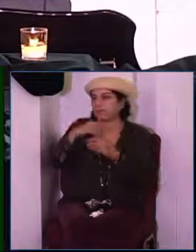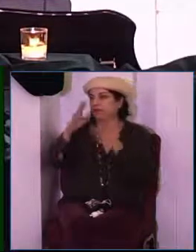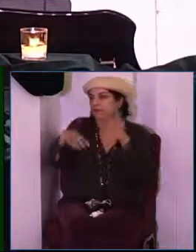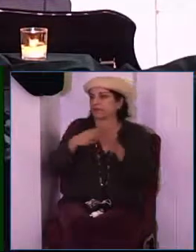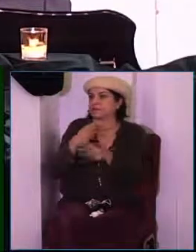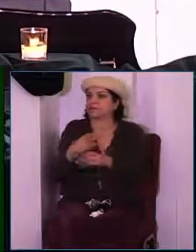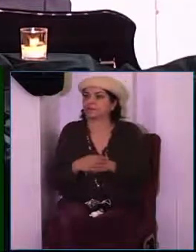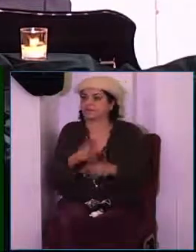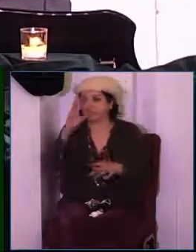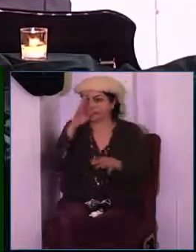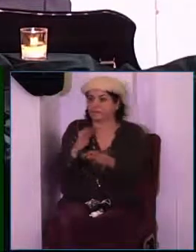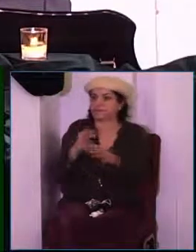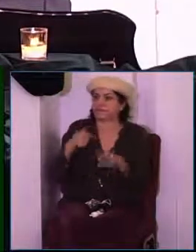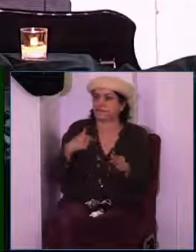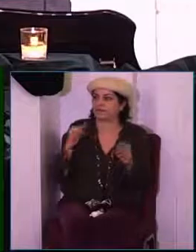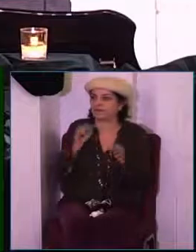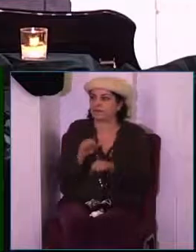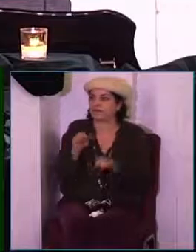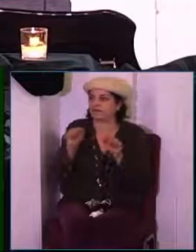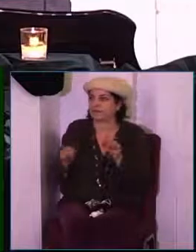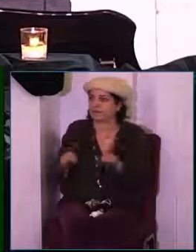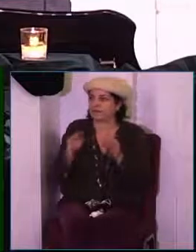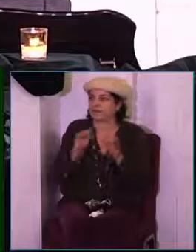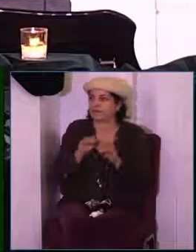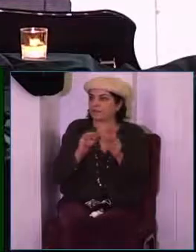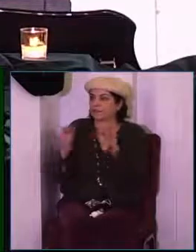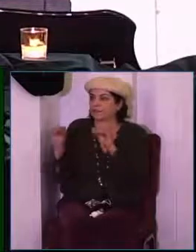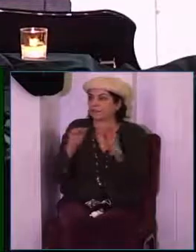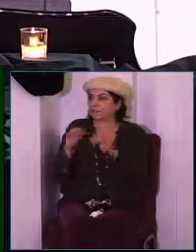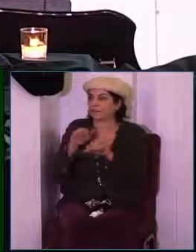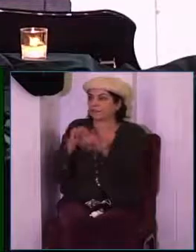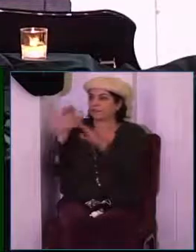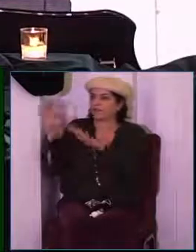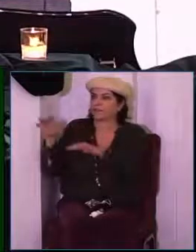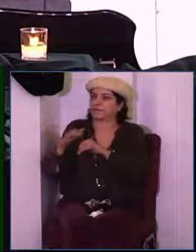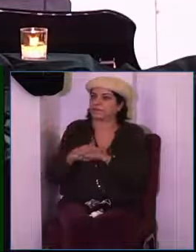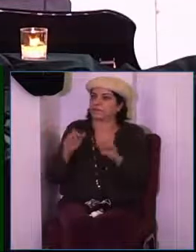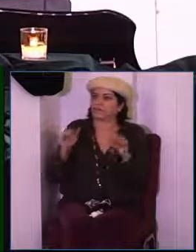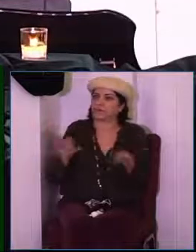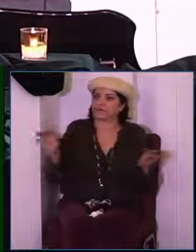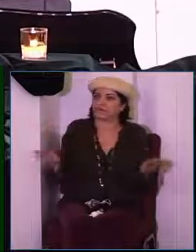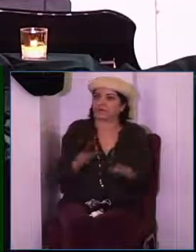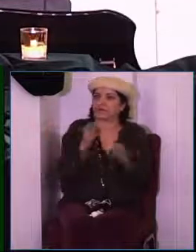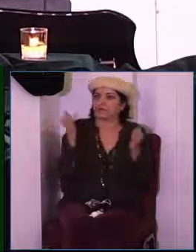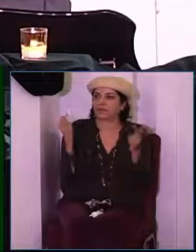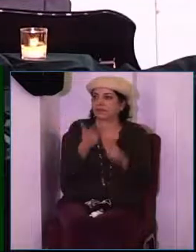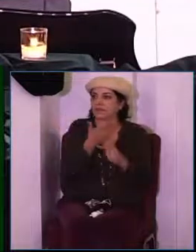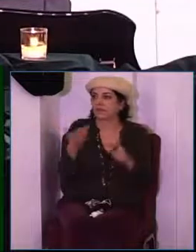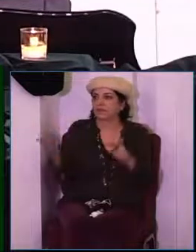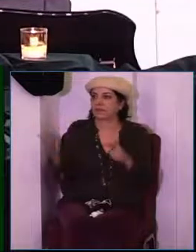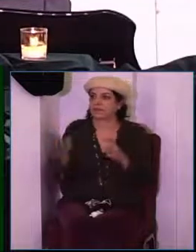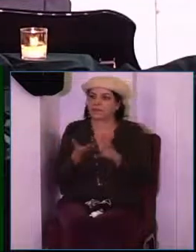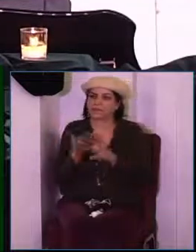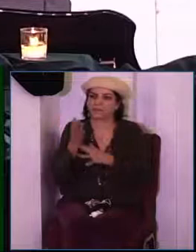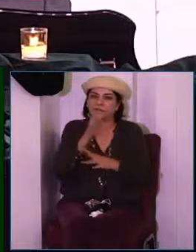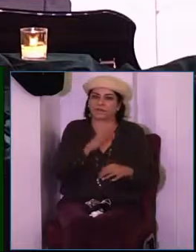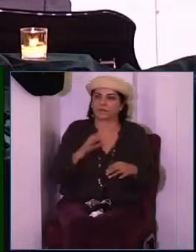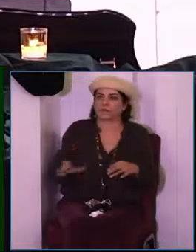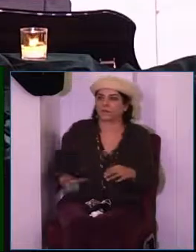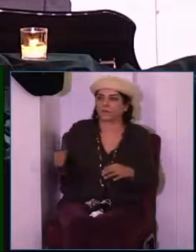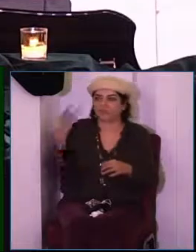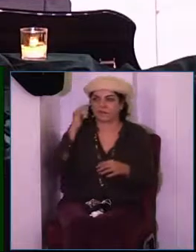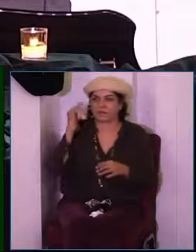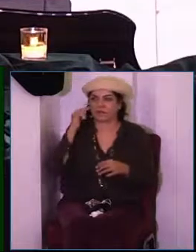world. Faith, I can move the mountains. I can do all things through Christ. I